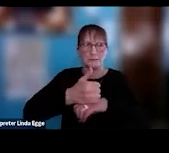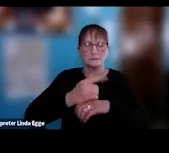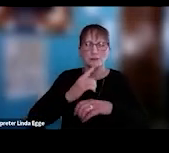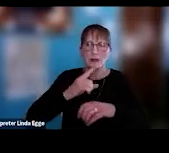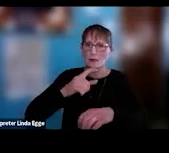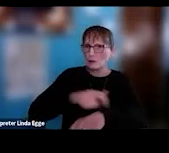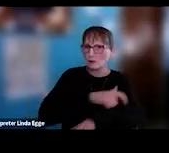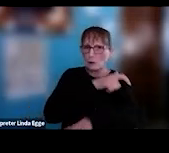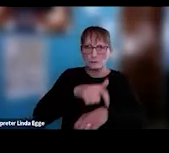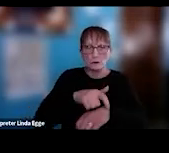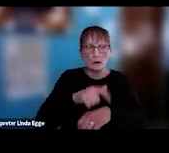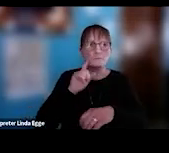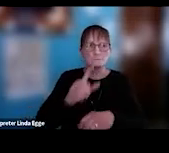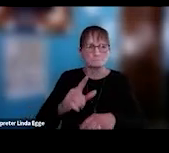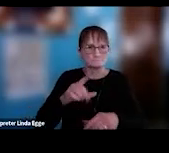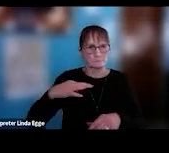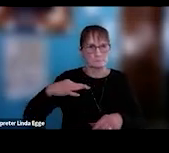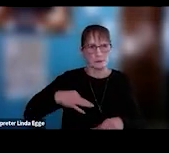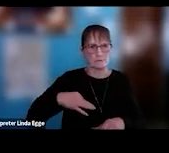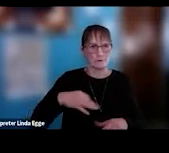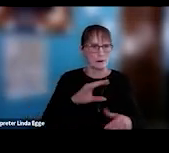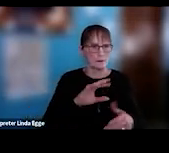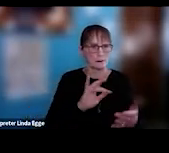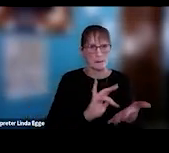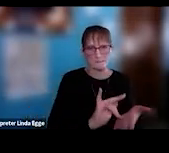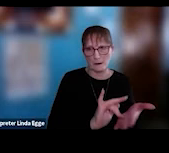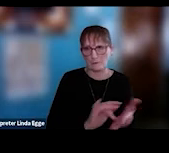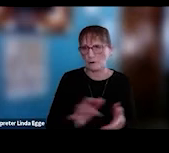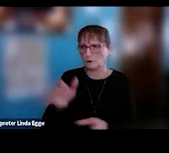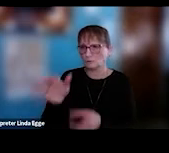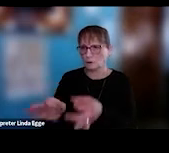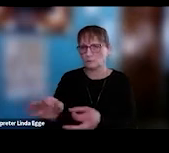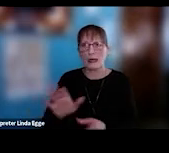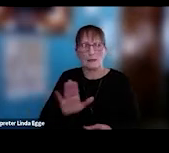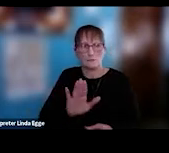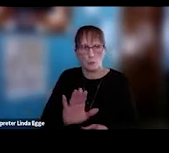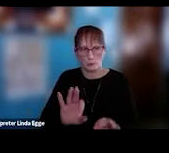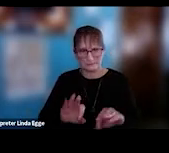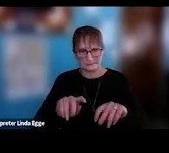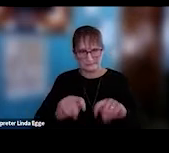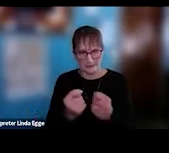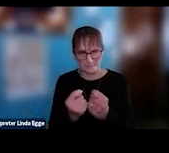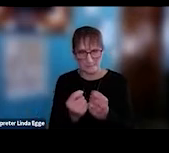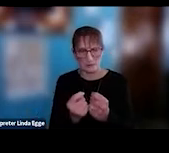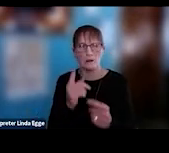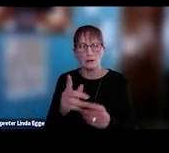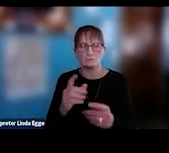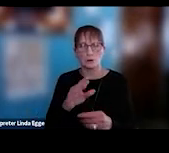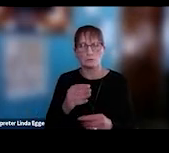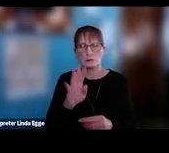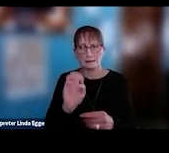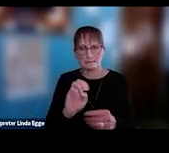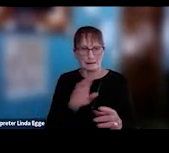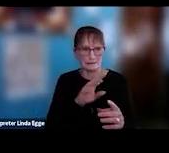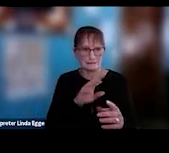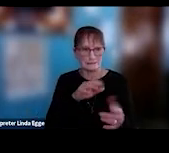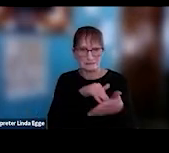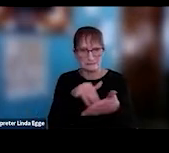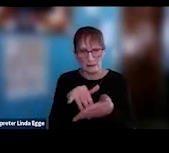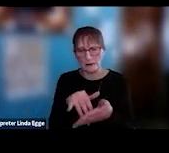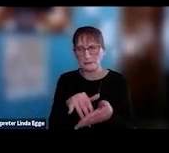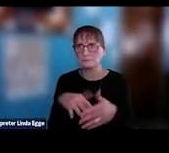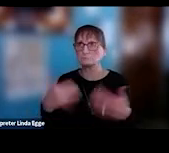benefit both physicians, the judge, and your team. The case studies that I mentioned earlier are